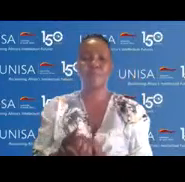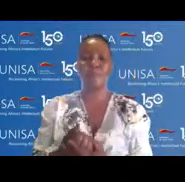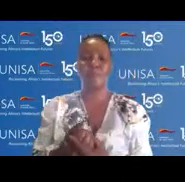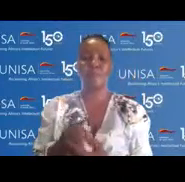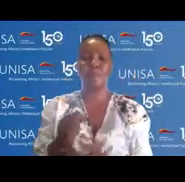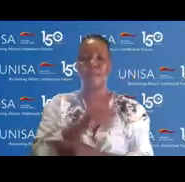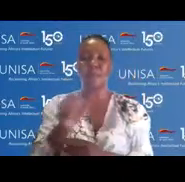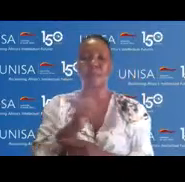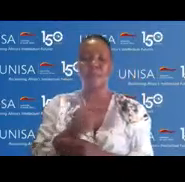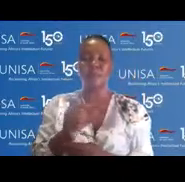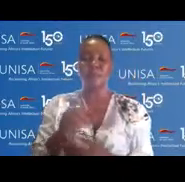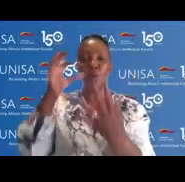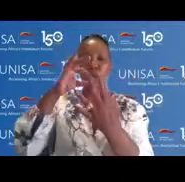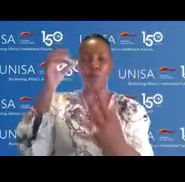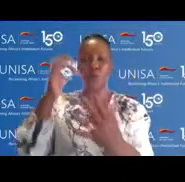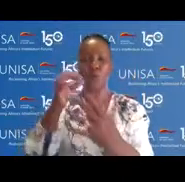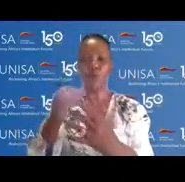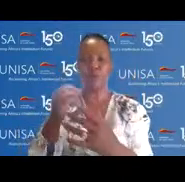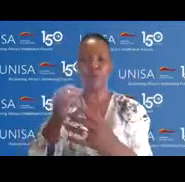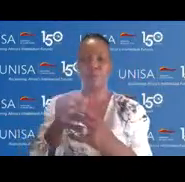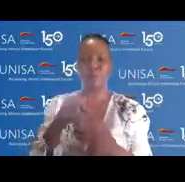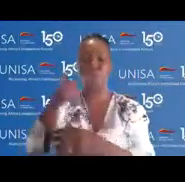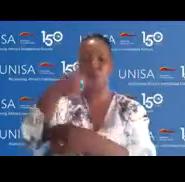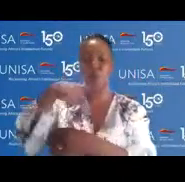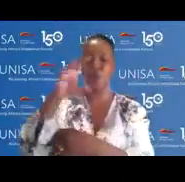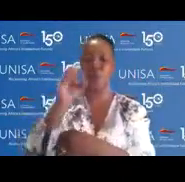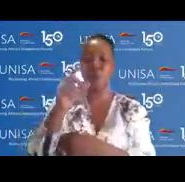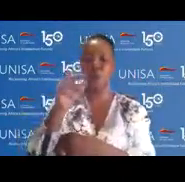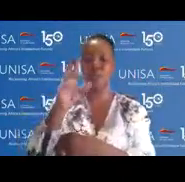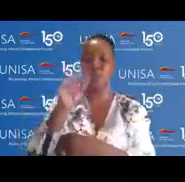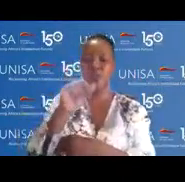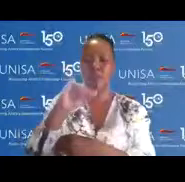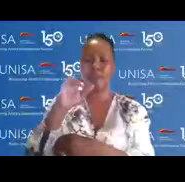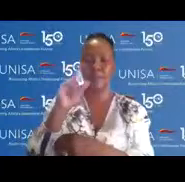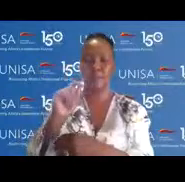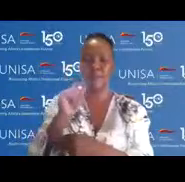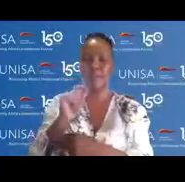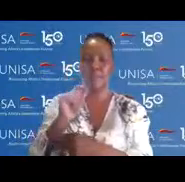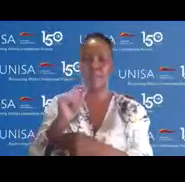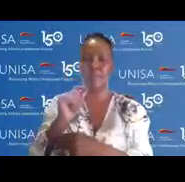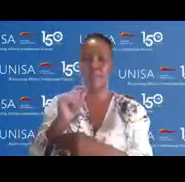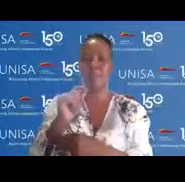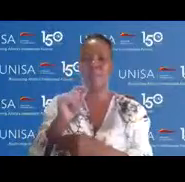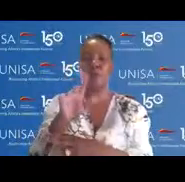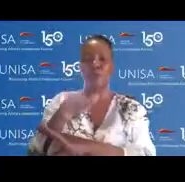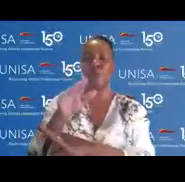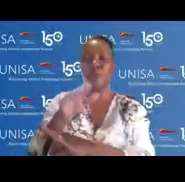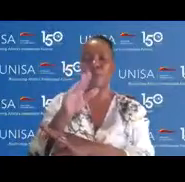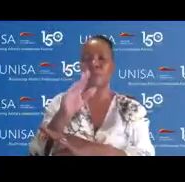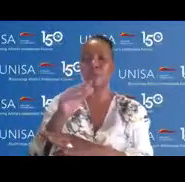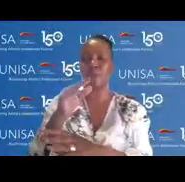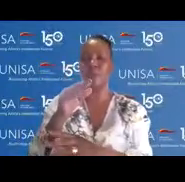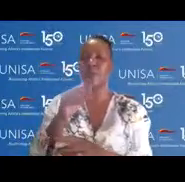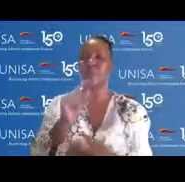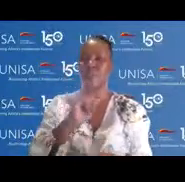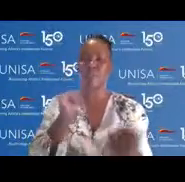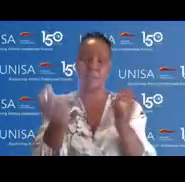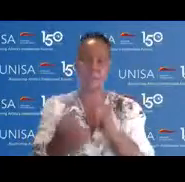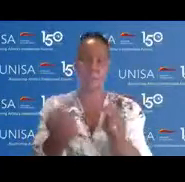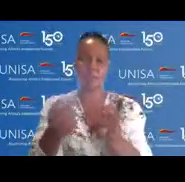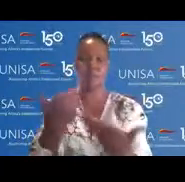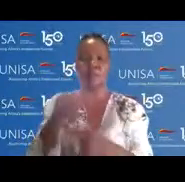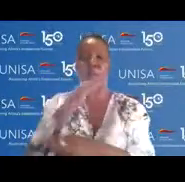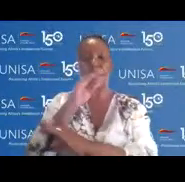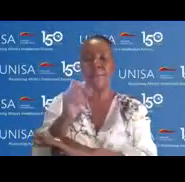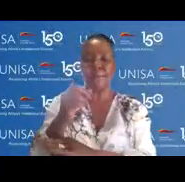option called portrait, and I'm just selecting it there. Now auto rotate has just come up. That basically means when it's